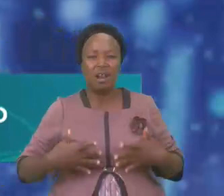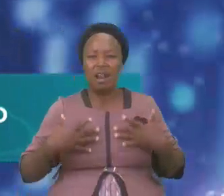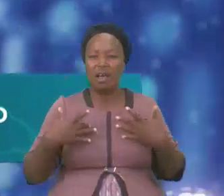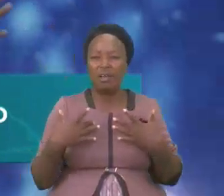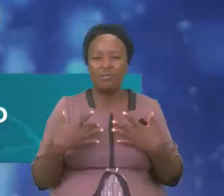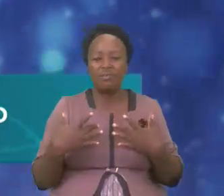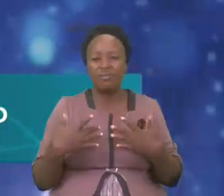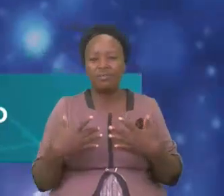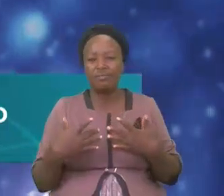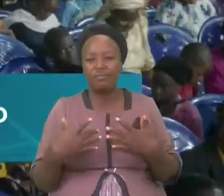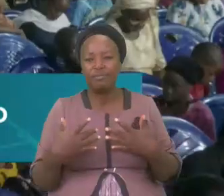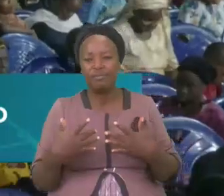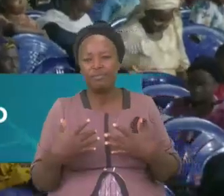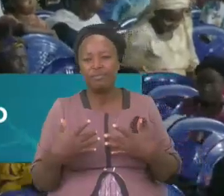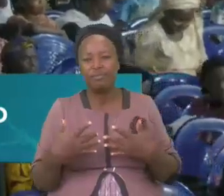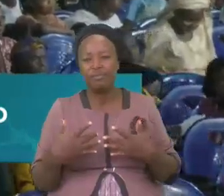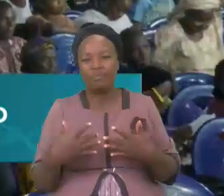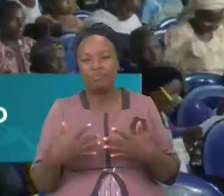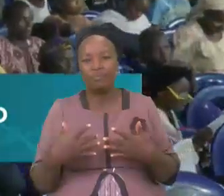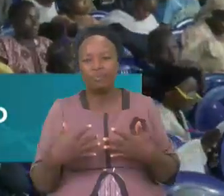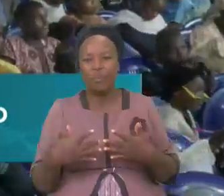Darkness will vanish away from your life.